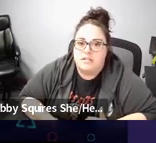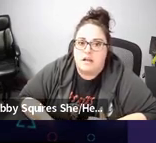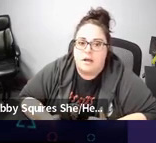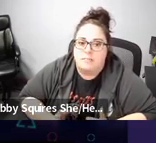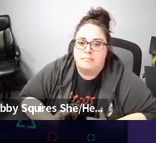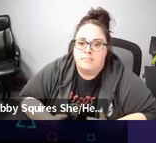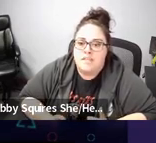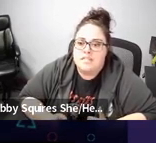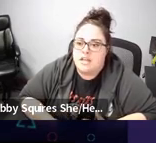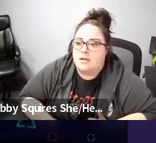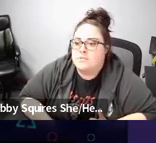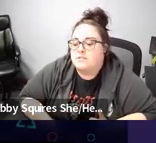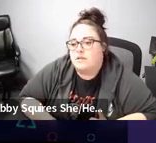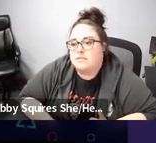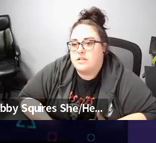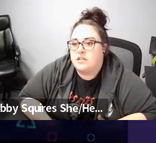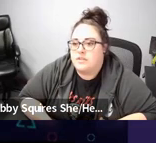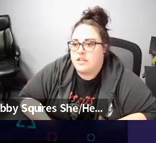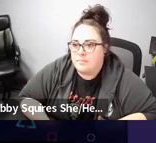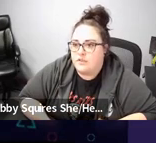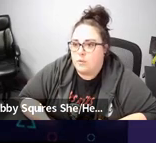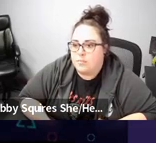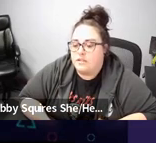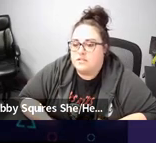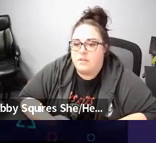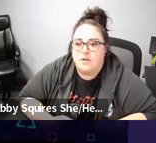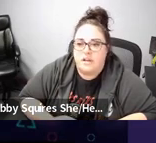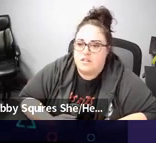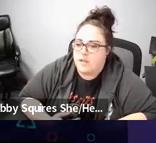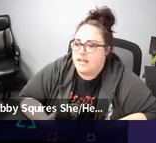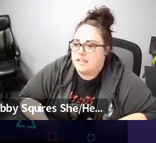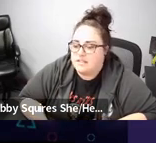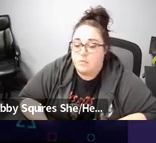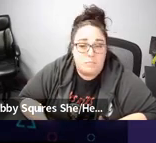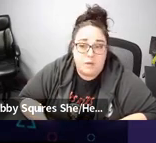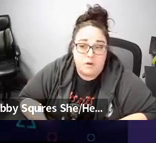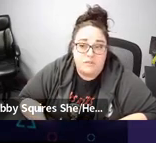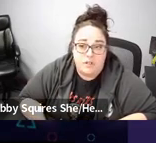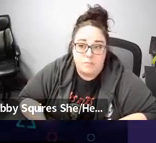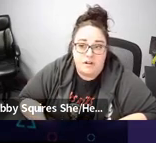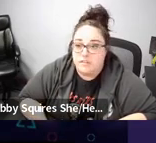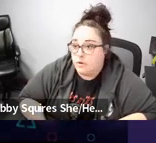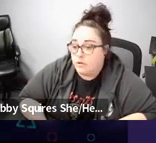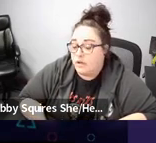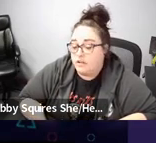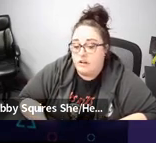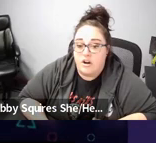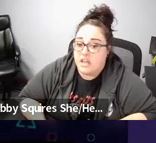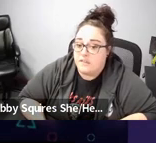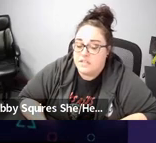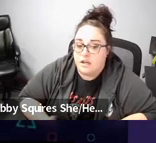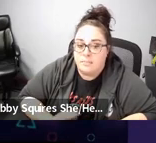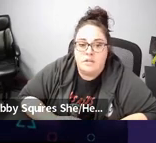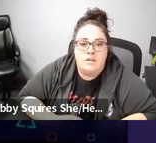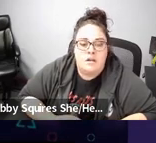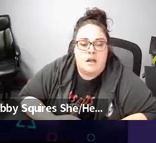different setups, especially with adaptive equipment. So then you can also get ideas of what might work for you better than what you might already